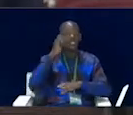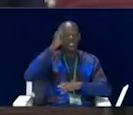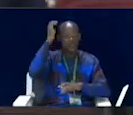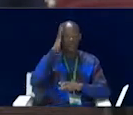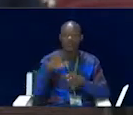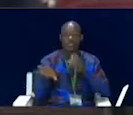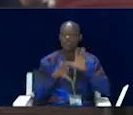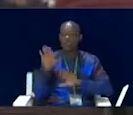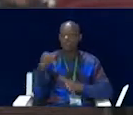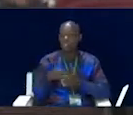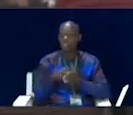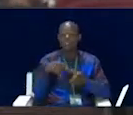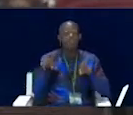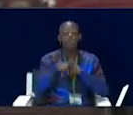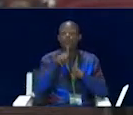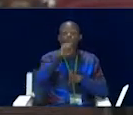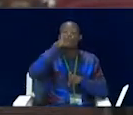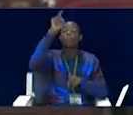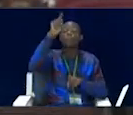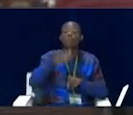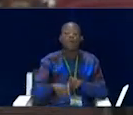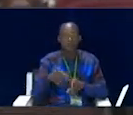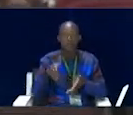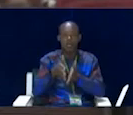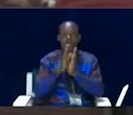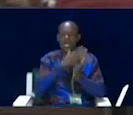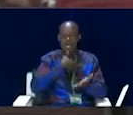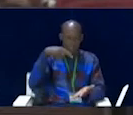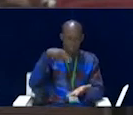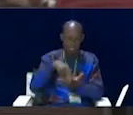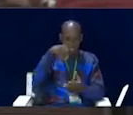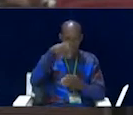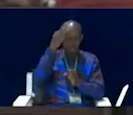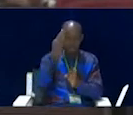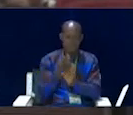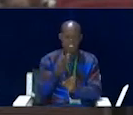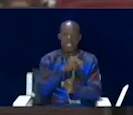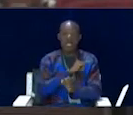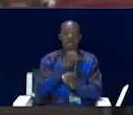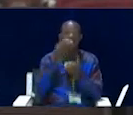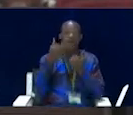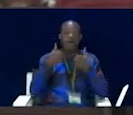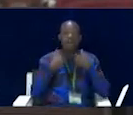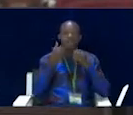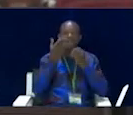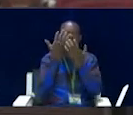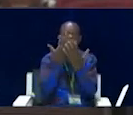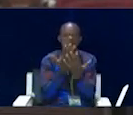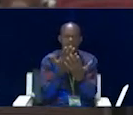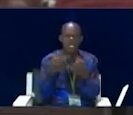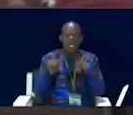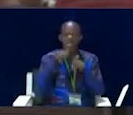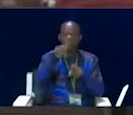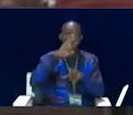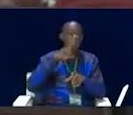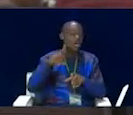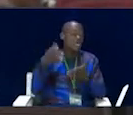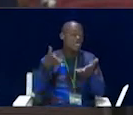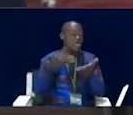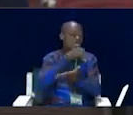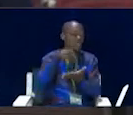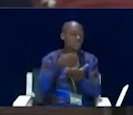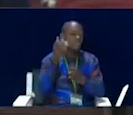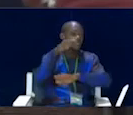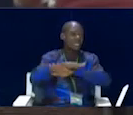So you must ask. And you must stand in faith. You must come with an expectation. As you are here tonight, don't just